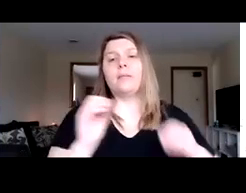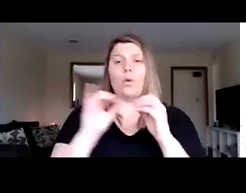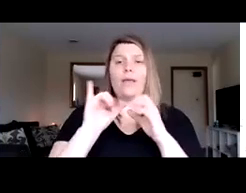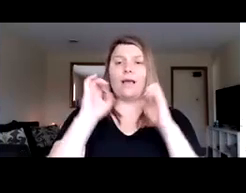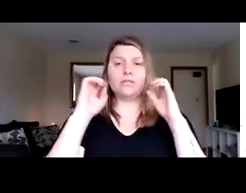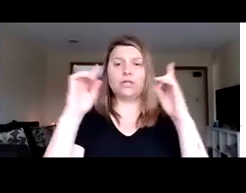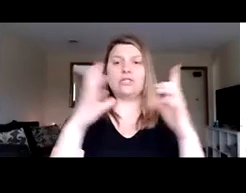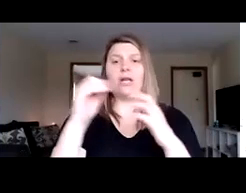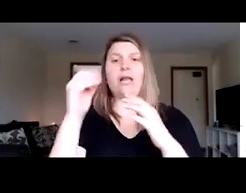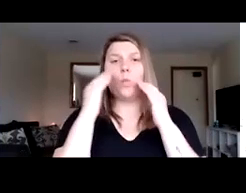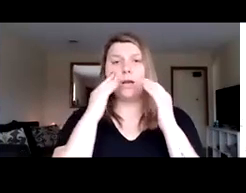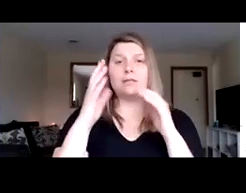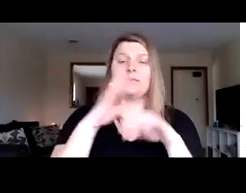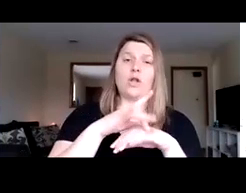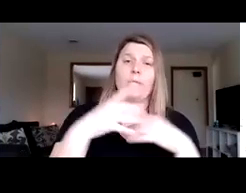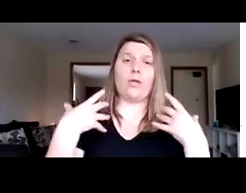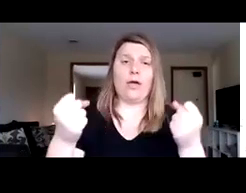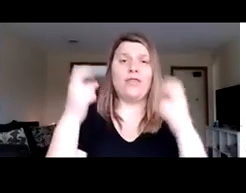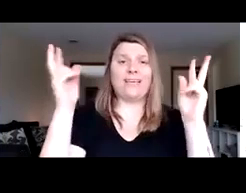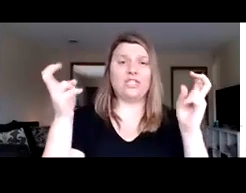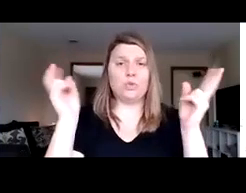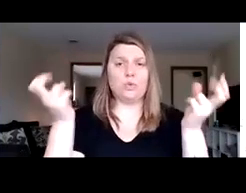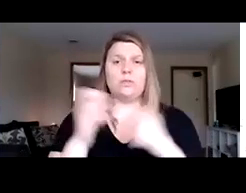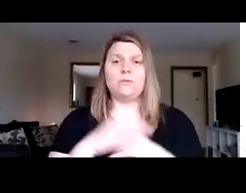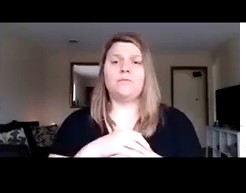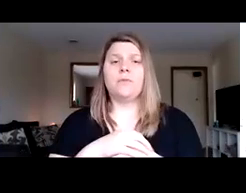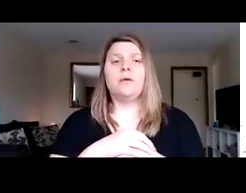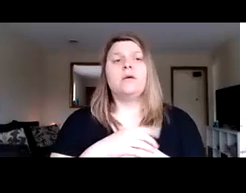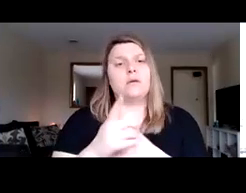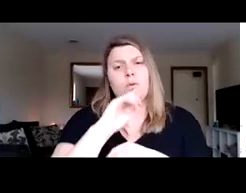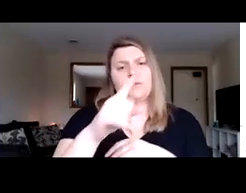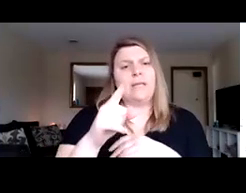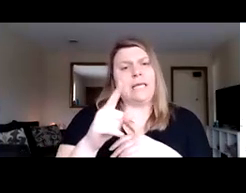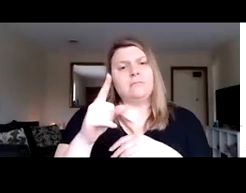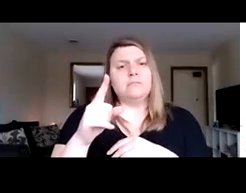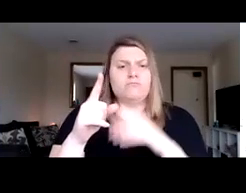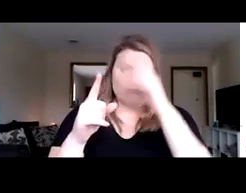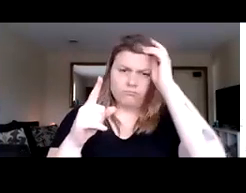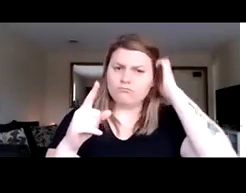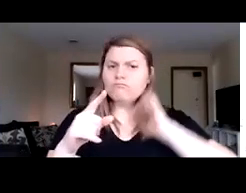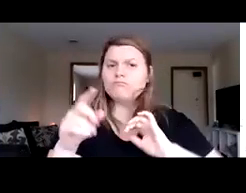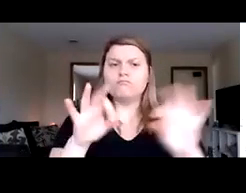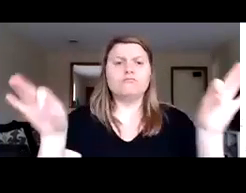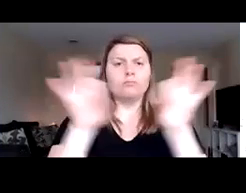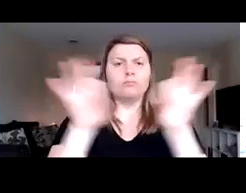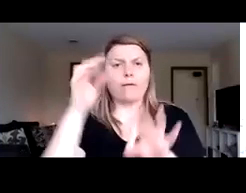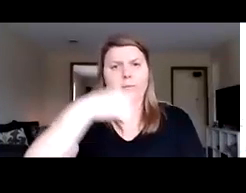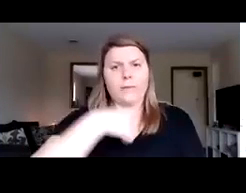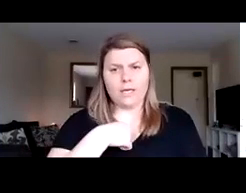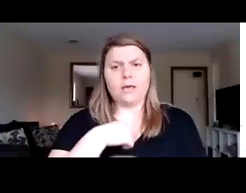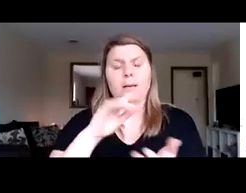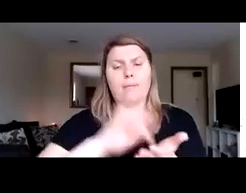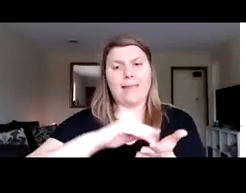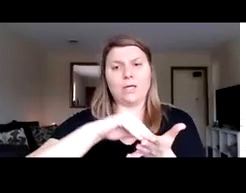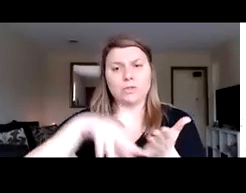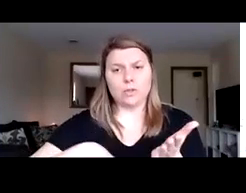and awareness of global health issues, which was really important to me as a medical